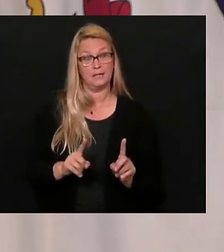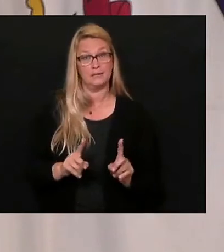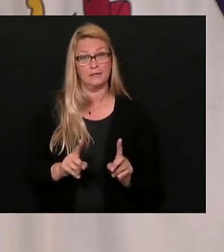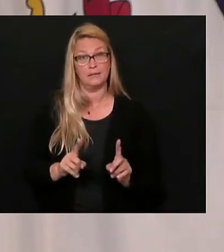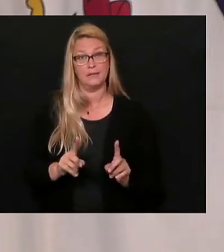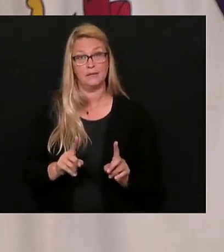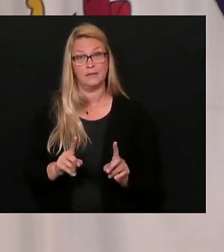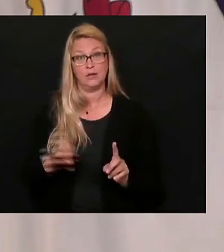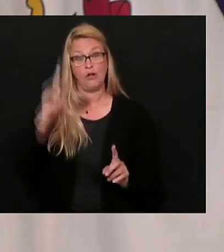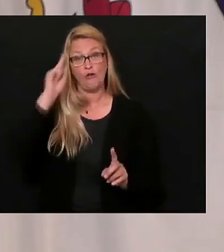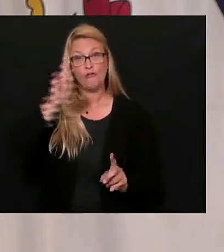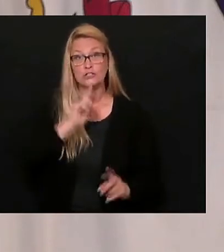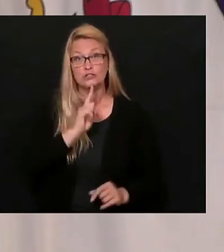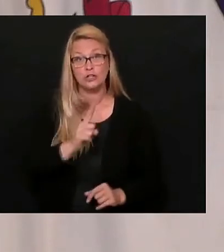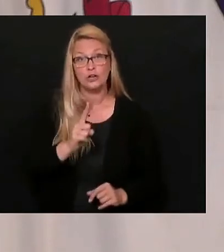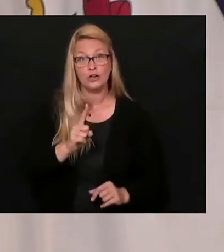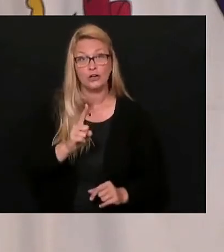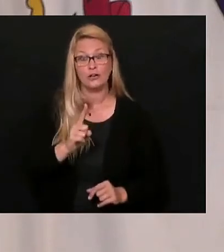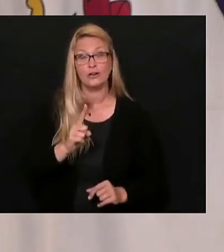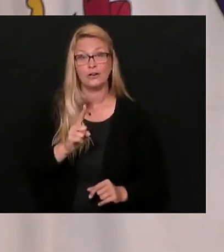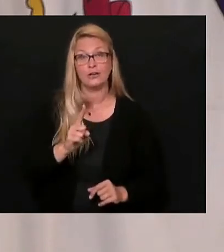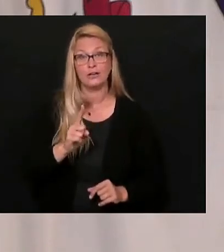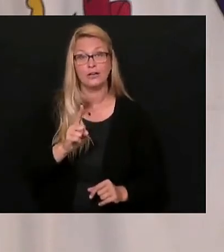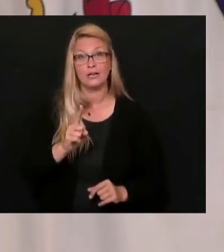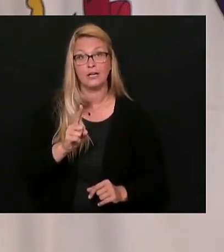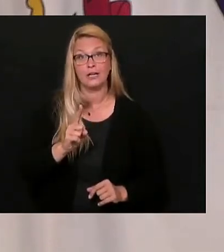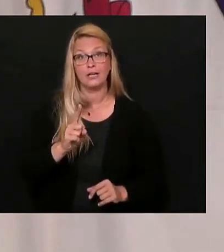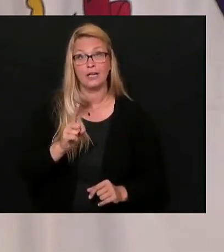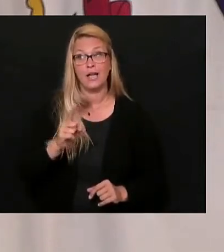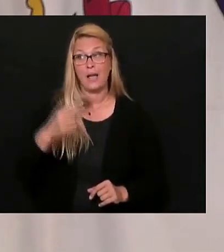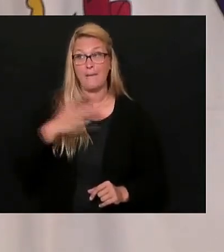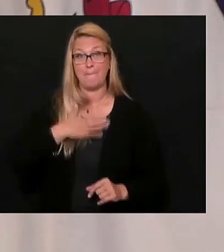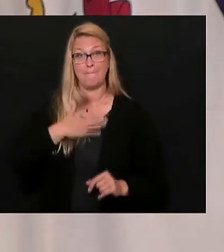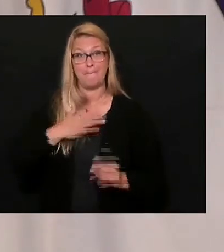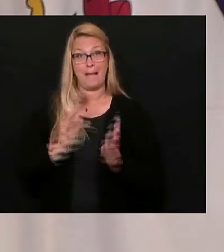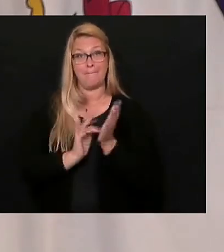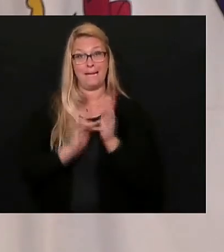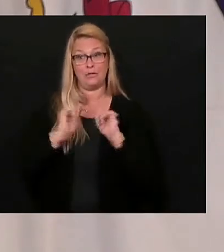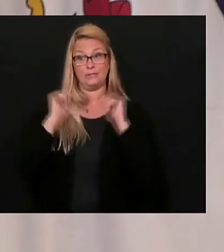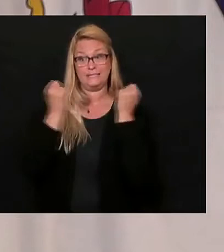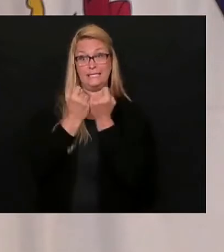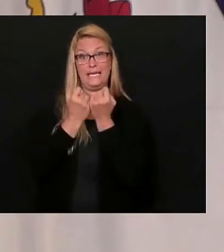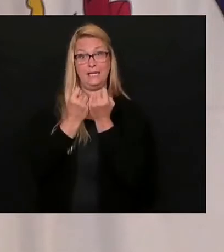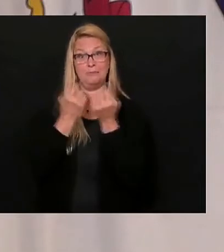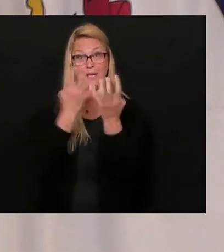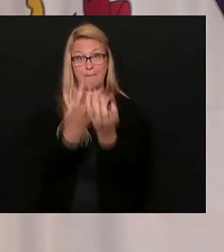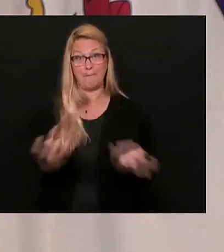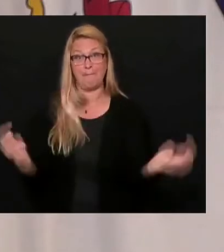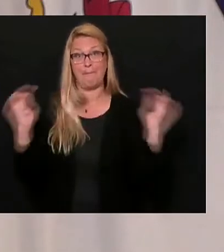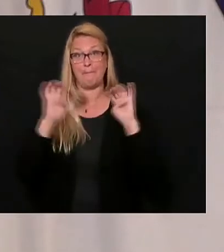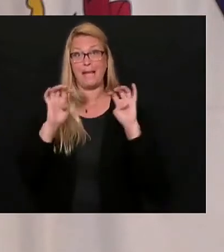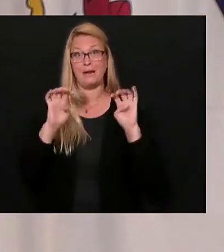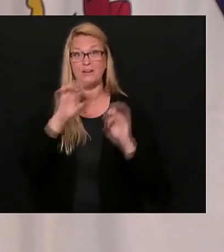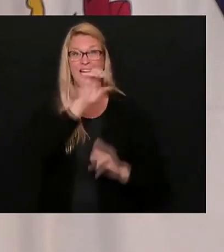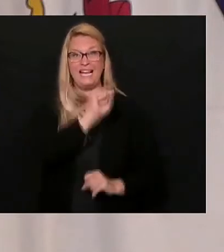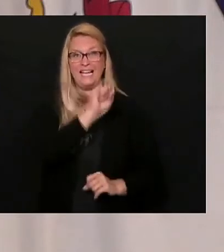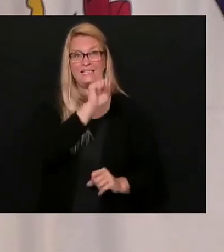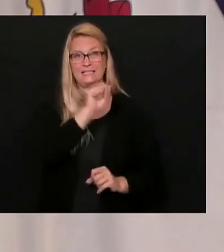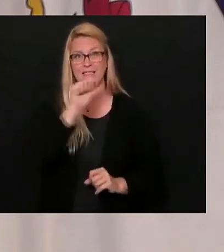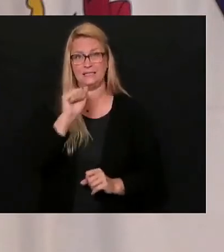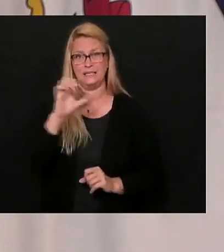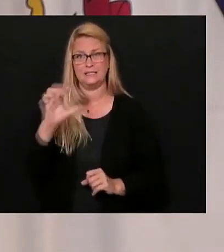doubt, our team, these medical experts, the education experts, the